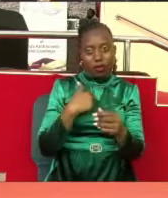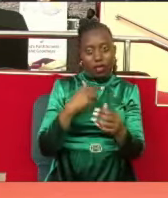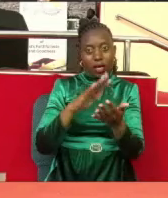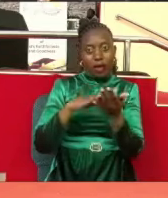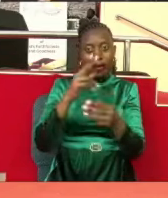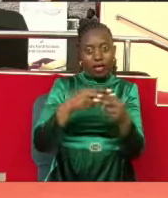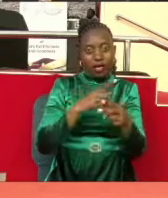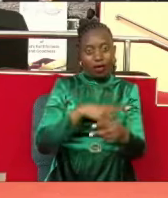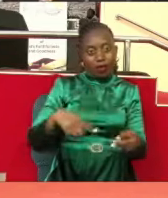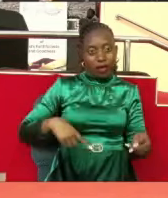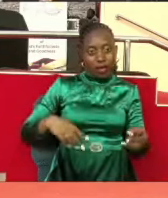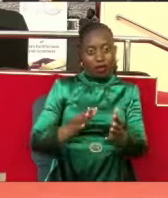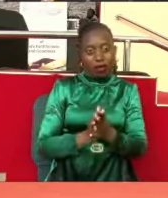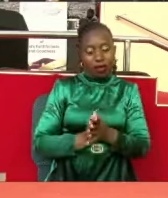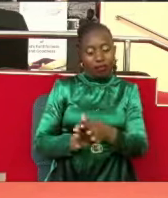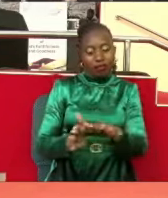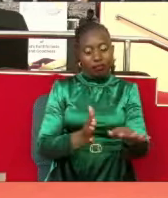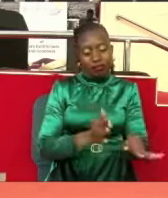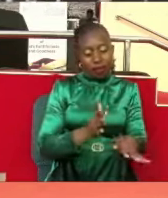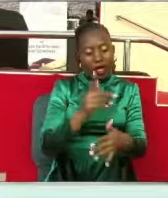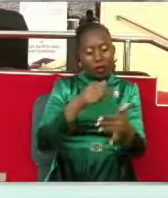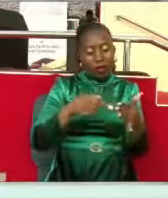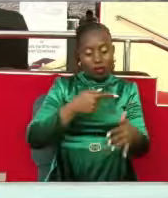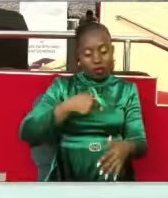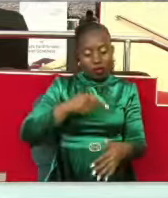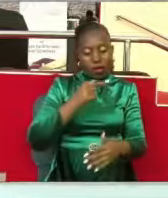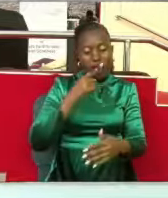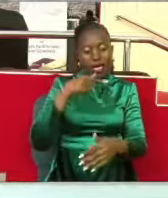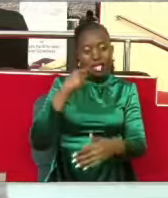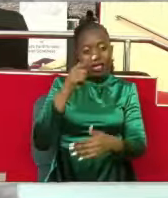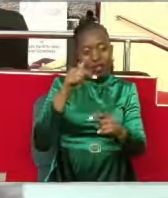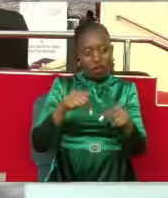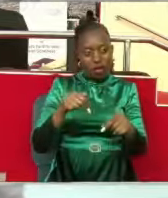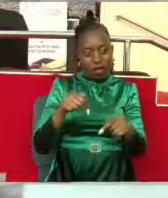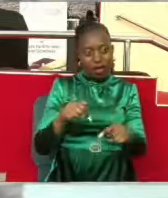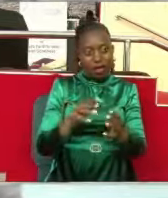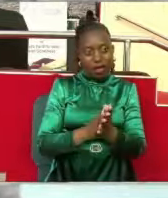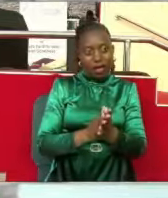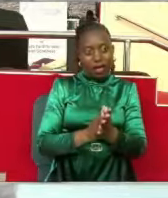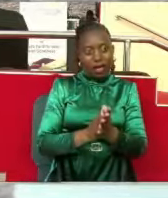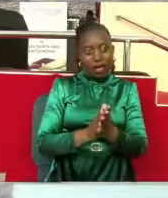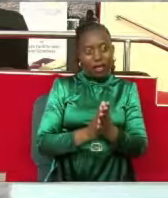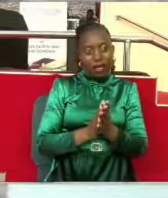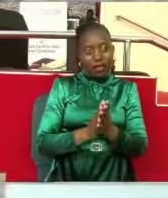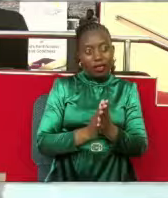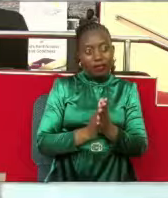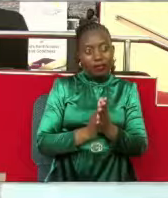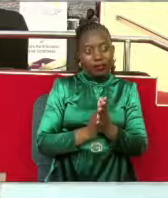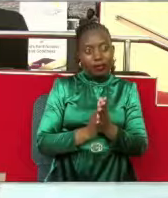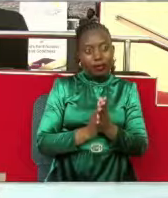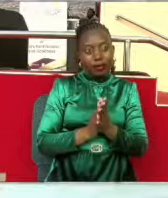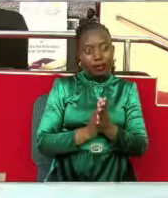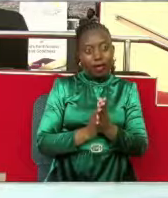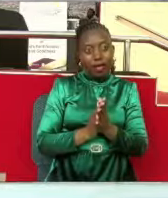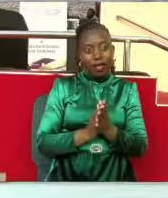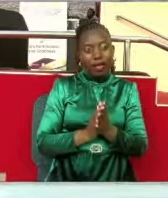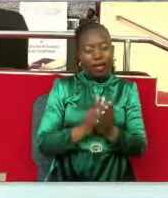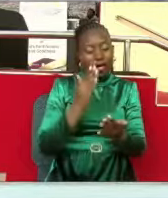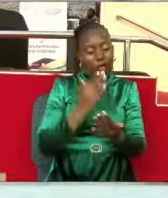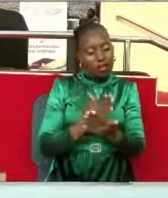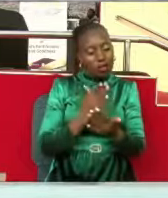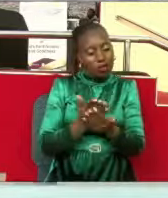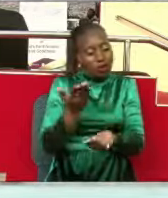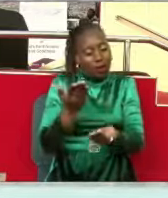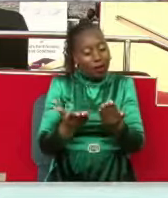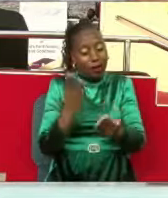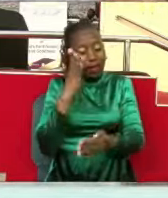Lord. Amen. So what we are saying today? Tunasema nini leo? Is that in as much as we could be going through hard times. Hata wakati